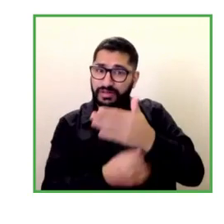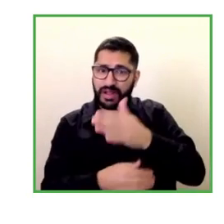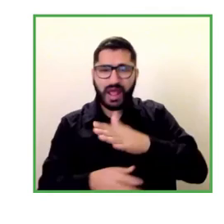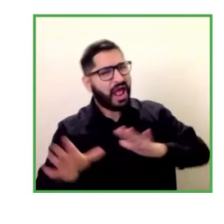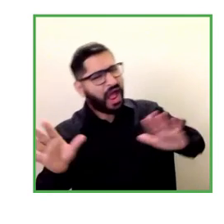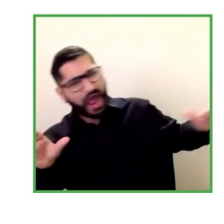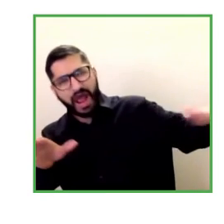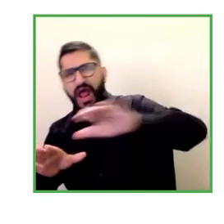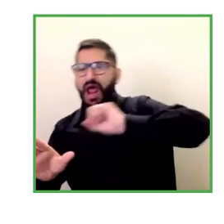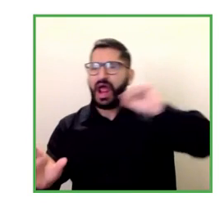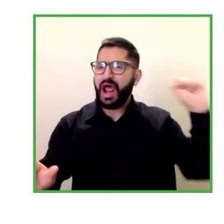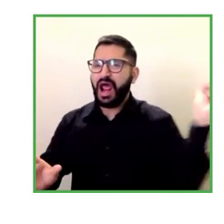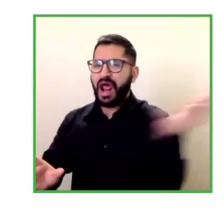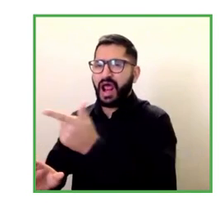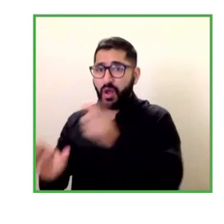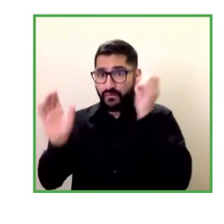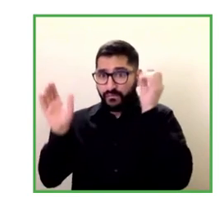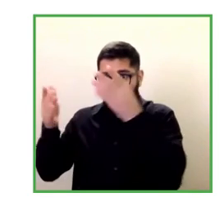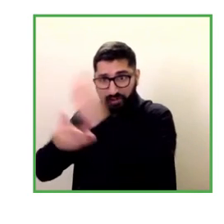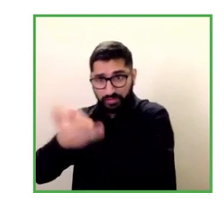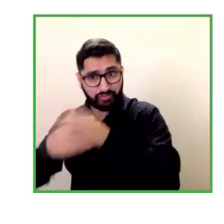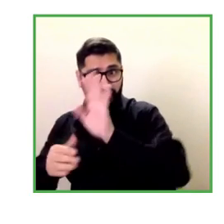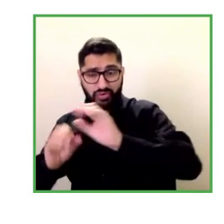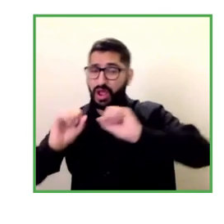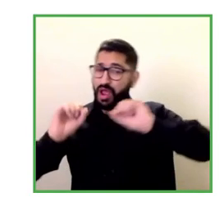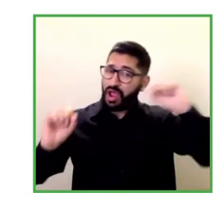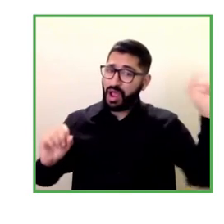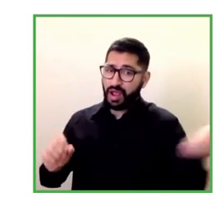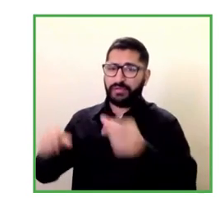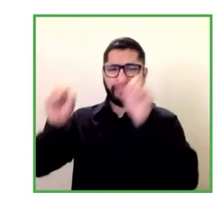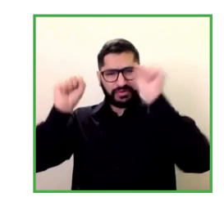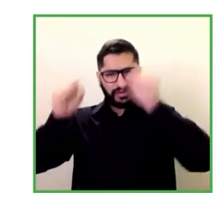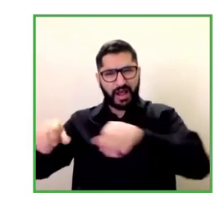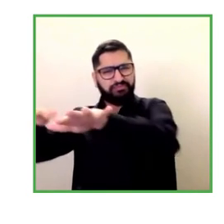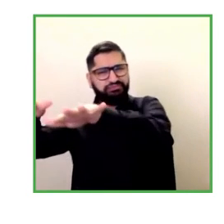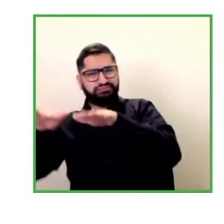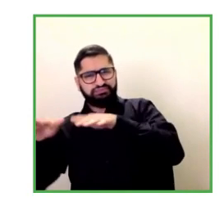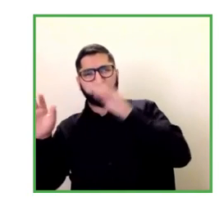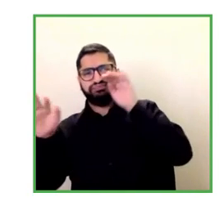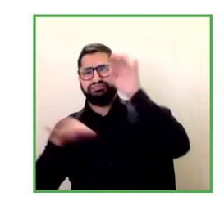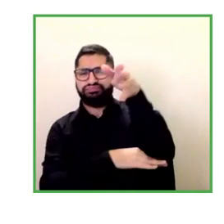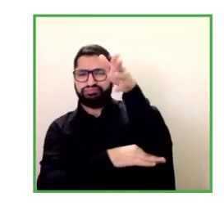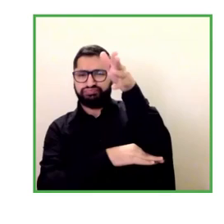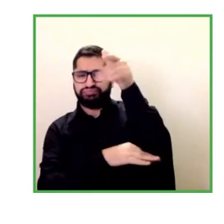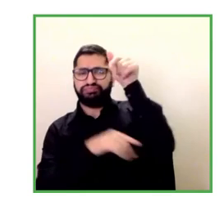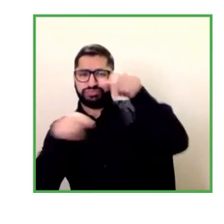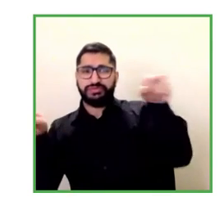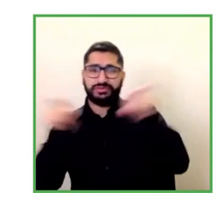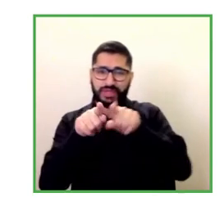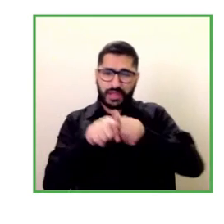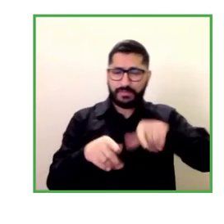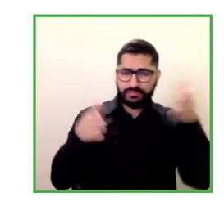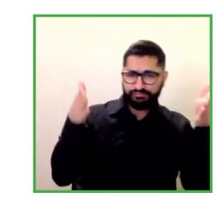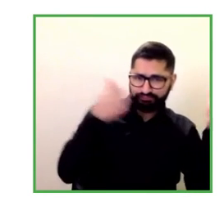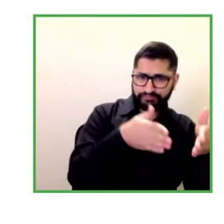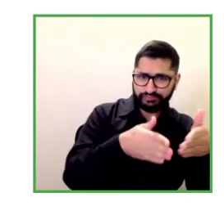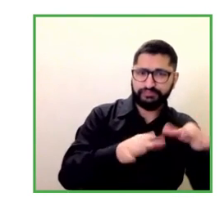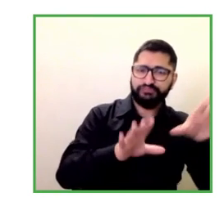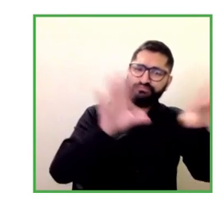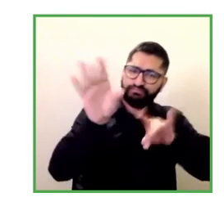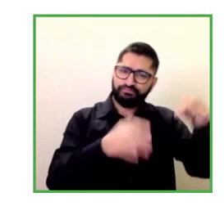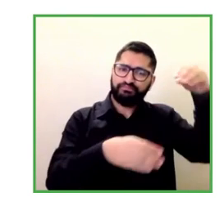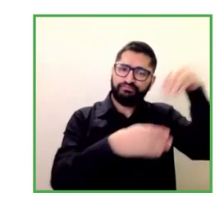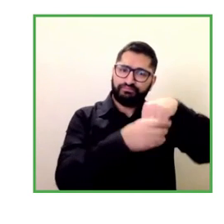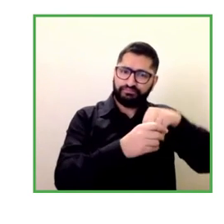this ecosystem that will be held in December, and of course, setting up the Inclusion Pact, an ambitious program of business development